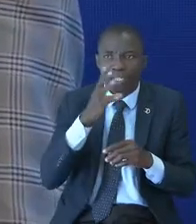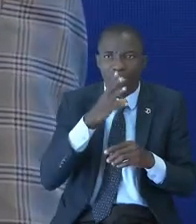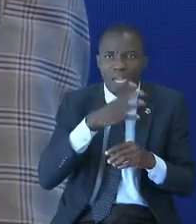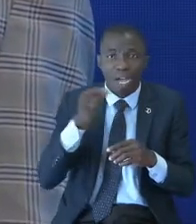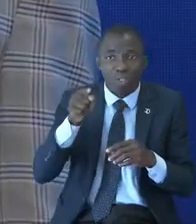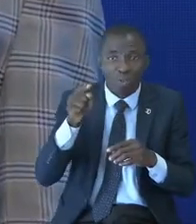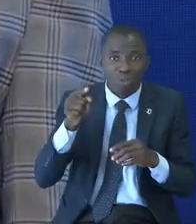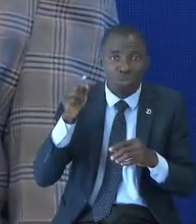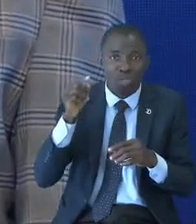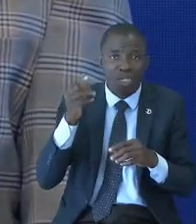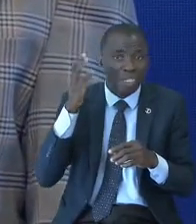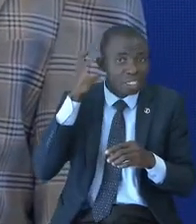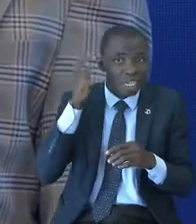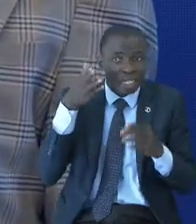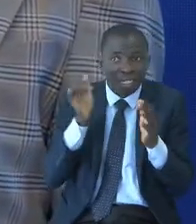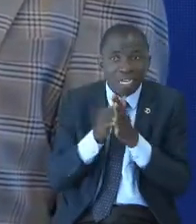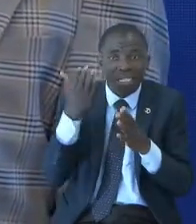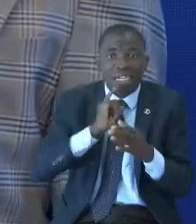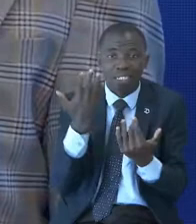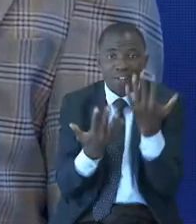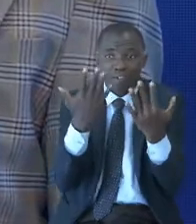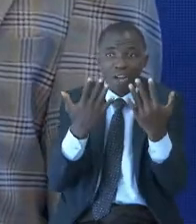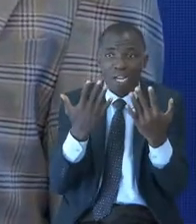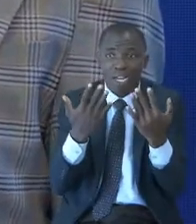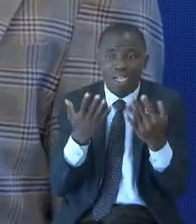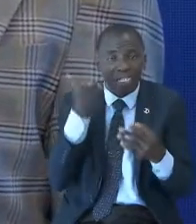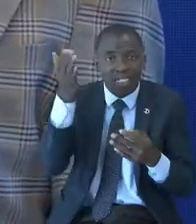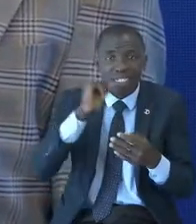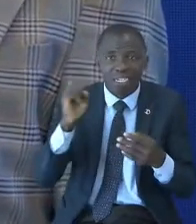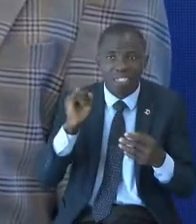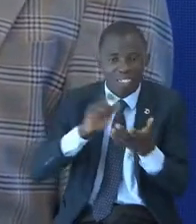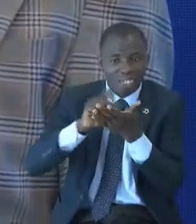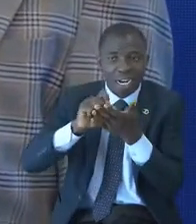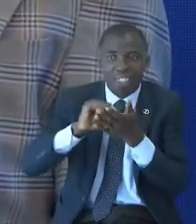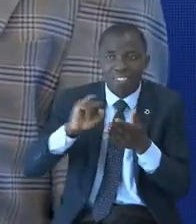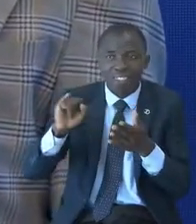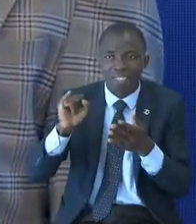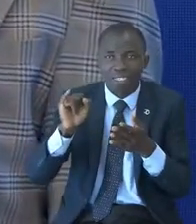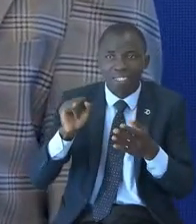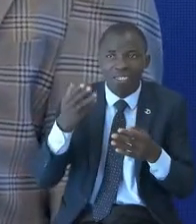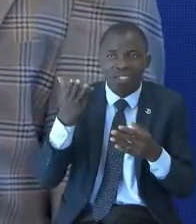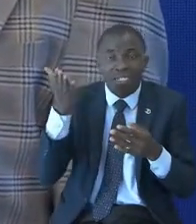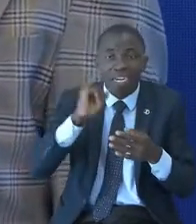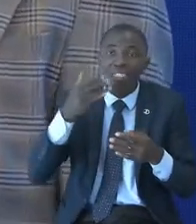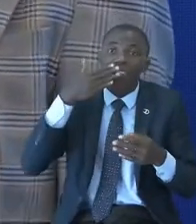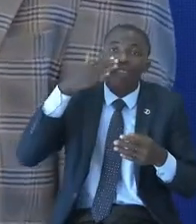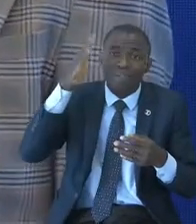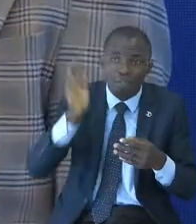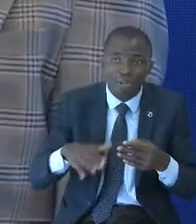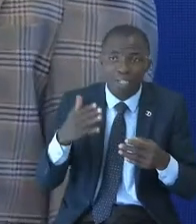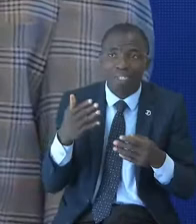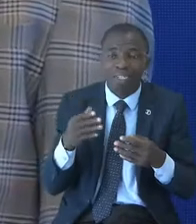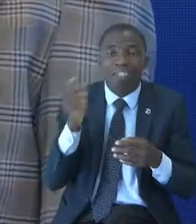is fire burning, there is rioting, there is evil, and there